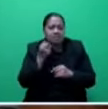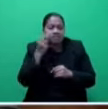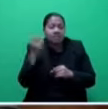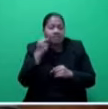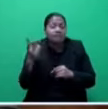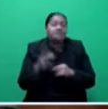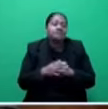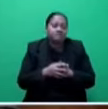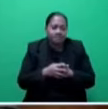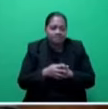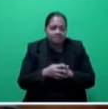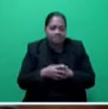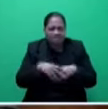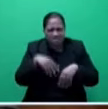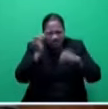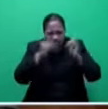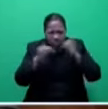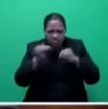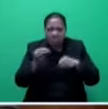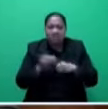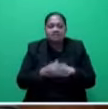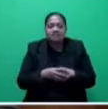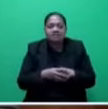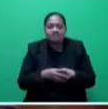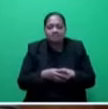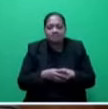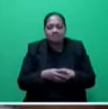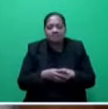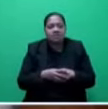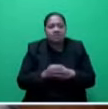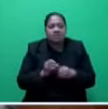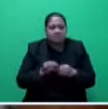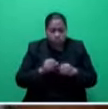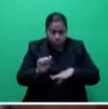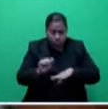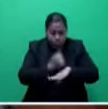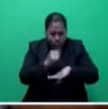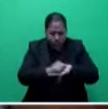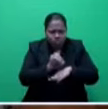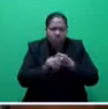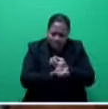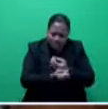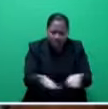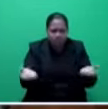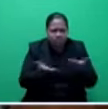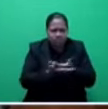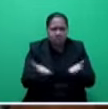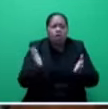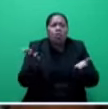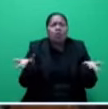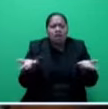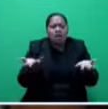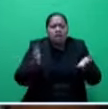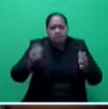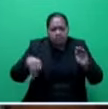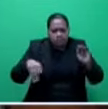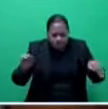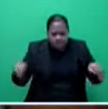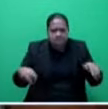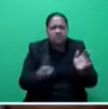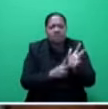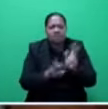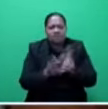students and parents. Printed copies were also dispatched and are continued to be dispatched to homes and villages through our